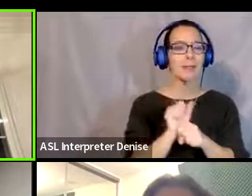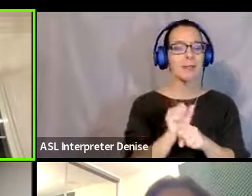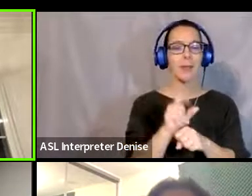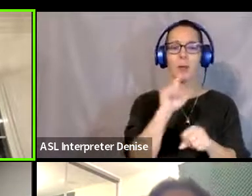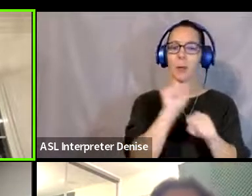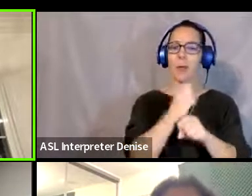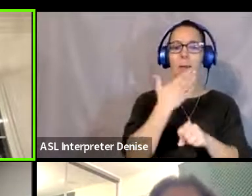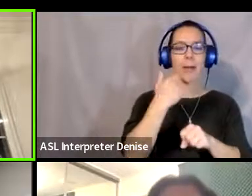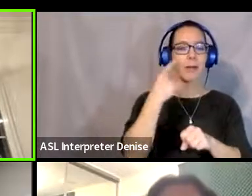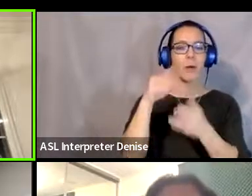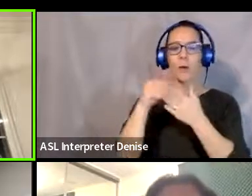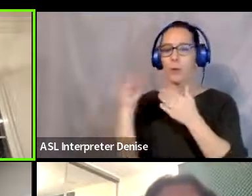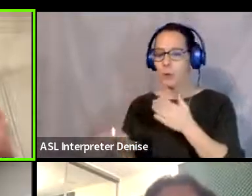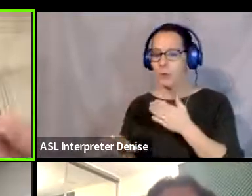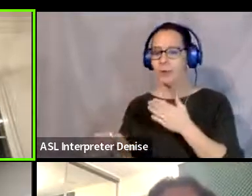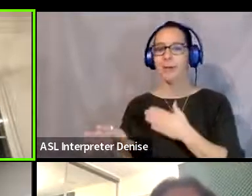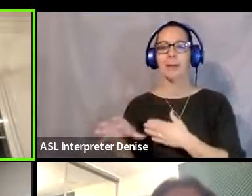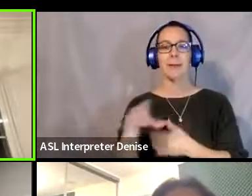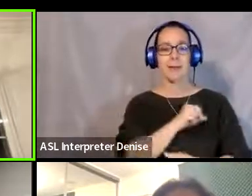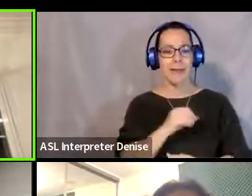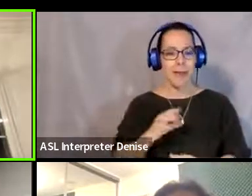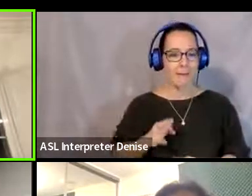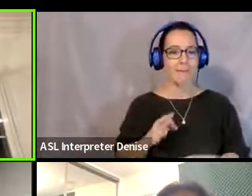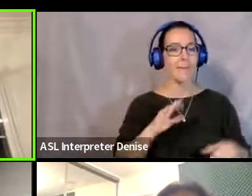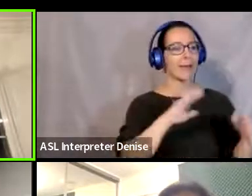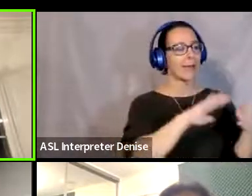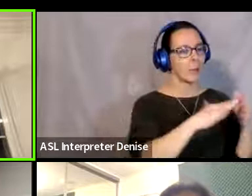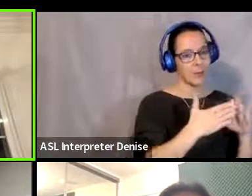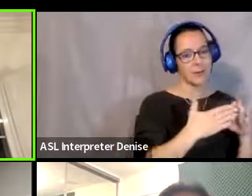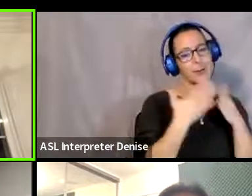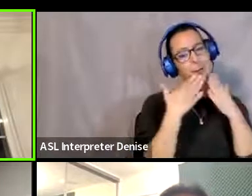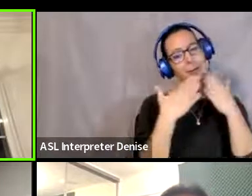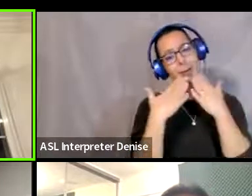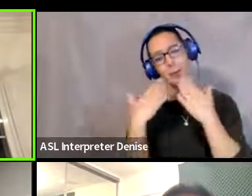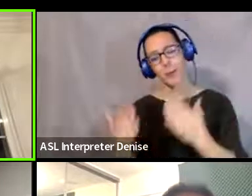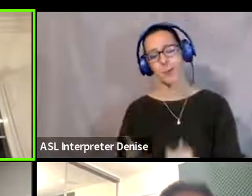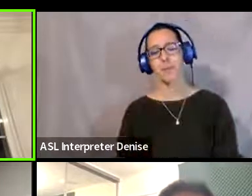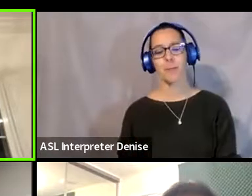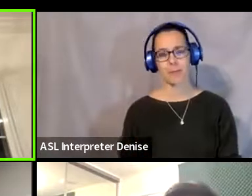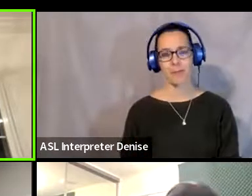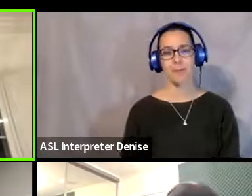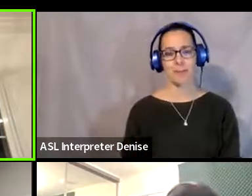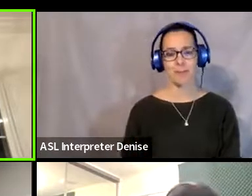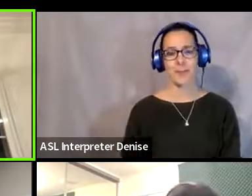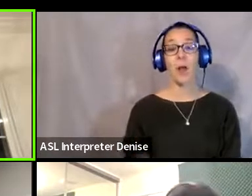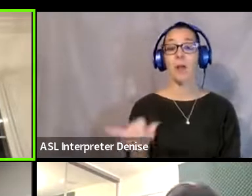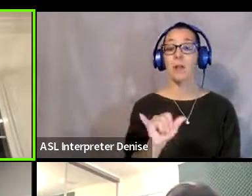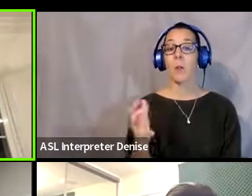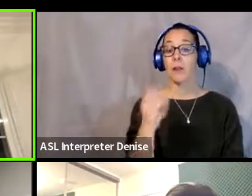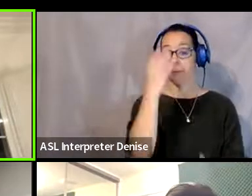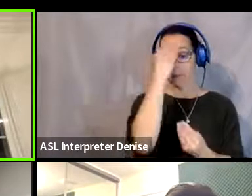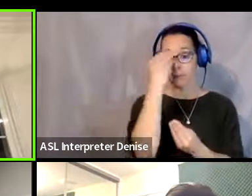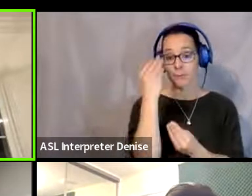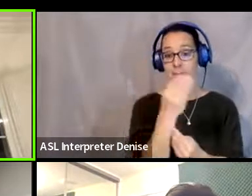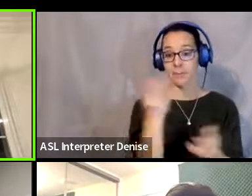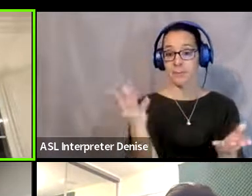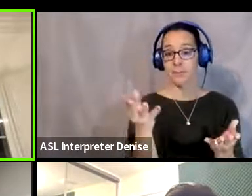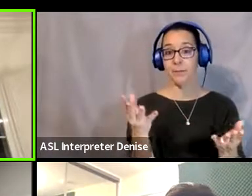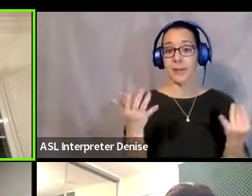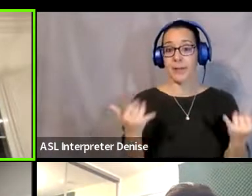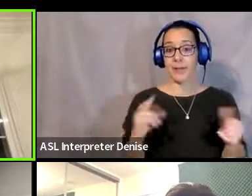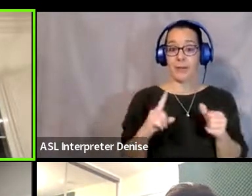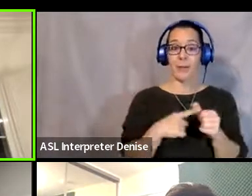and our community. So thank you all. I just also want to share that this is the first week of